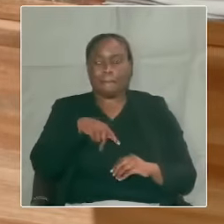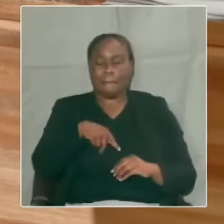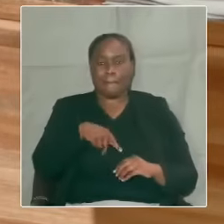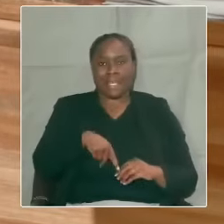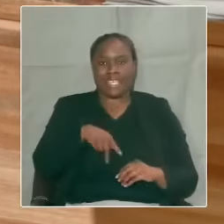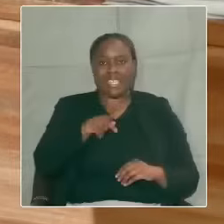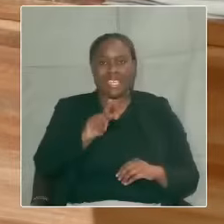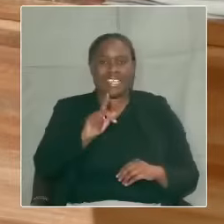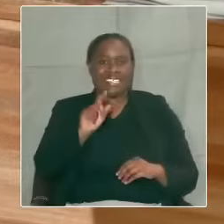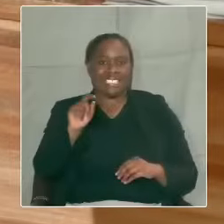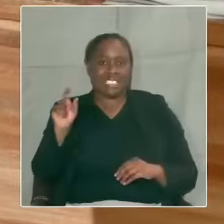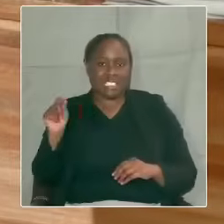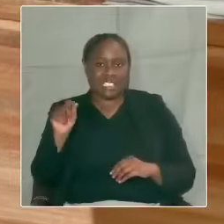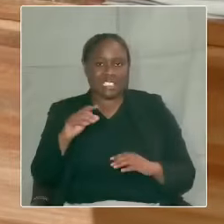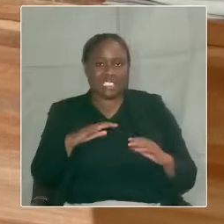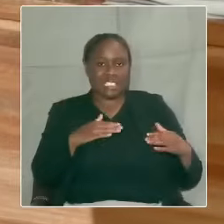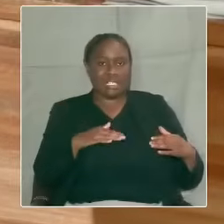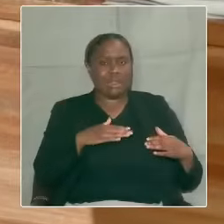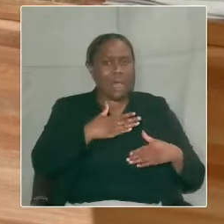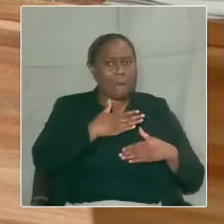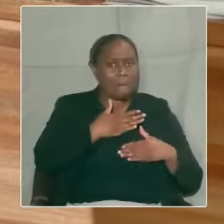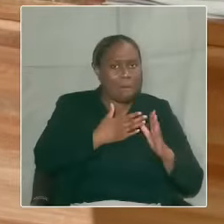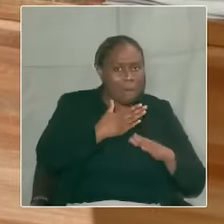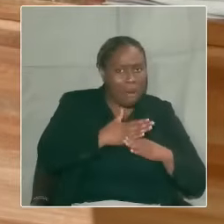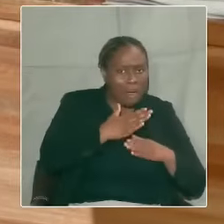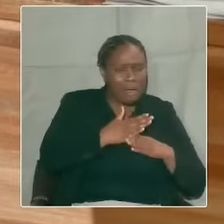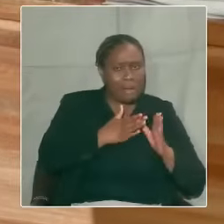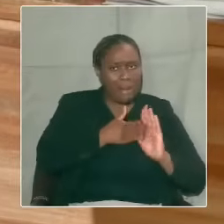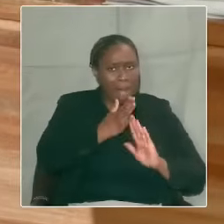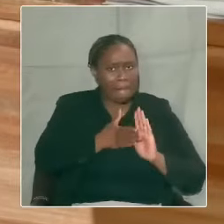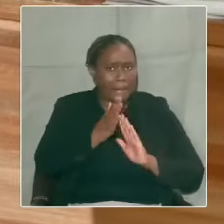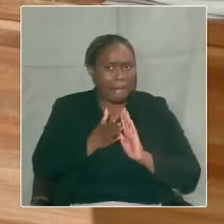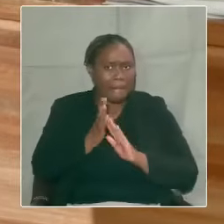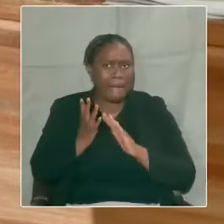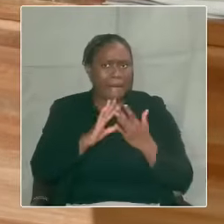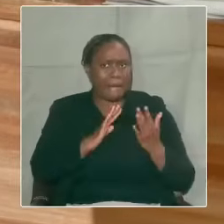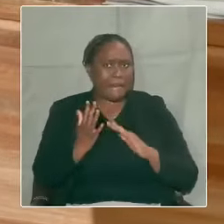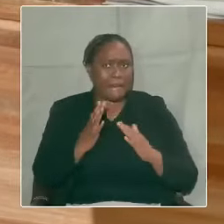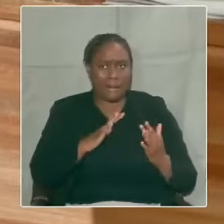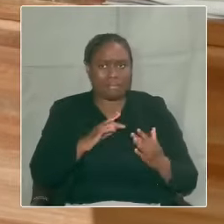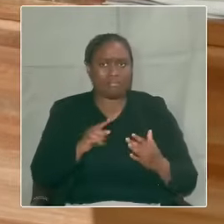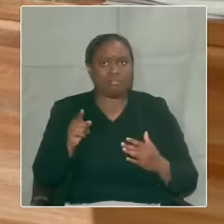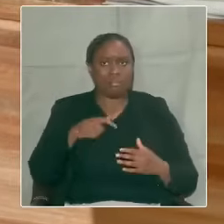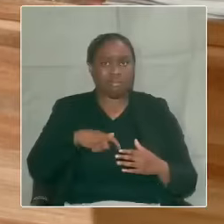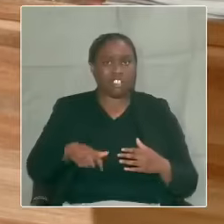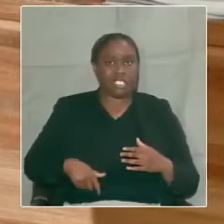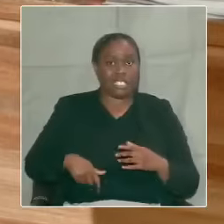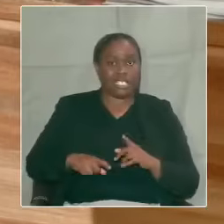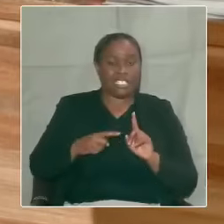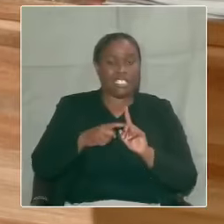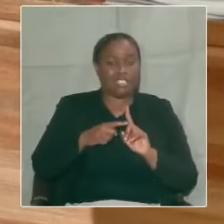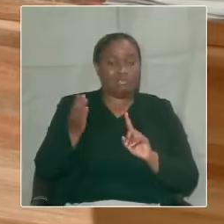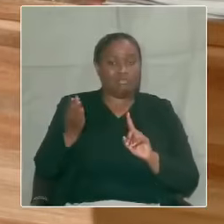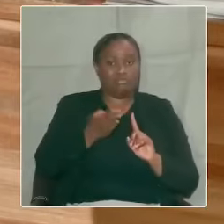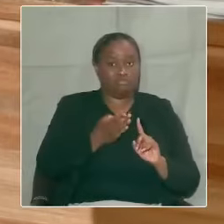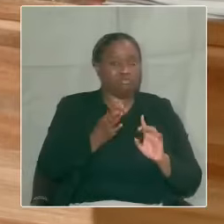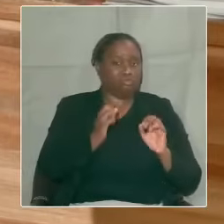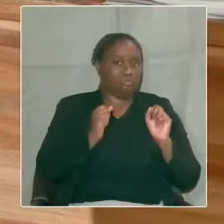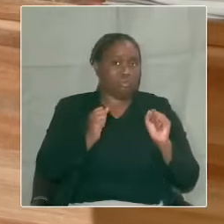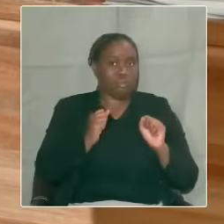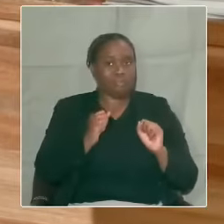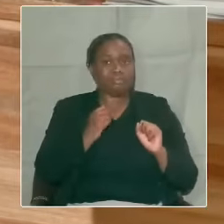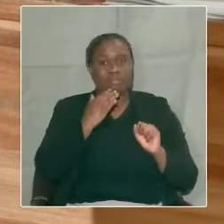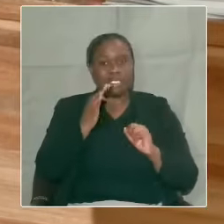receive a briefing in respect of the operations and the successes of the PKTT at that point. If I can ask you to deal with